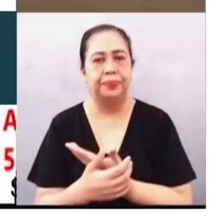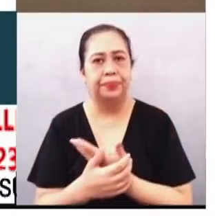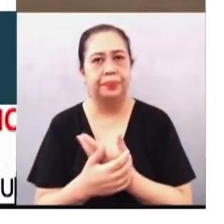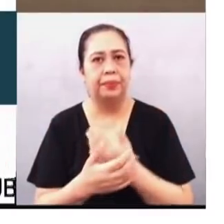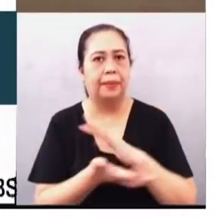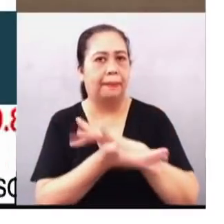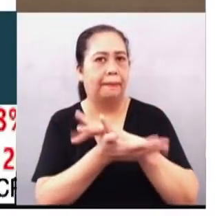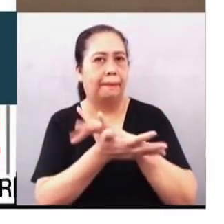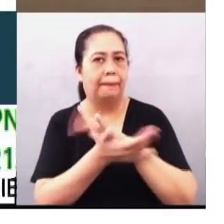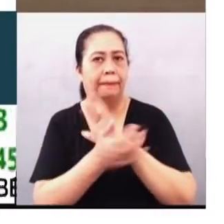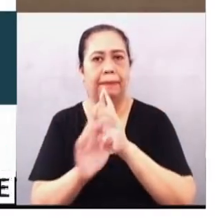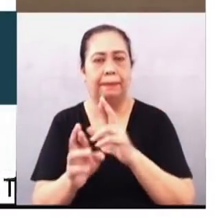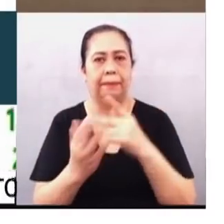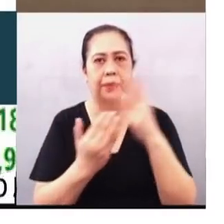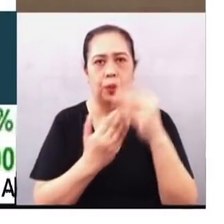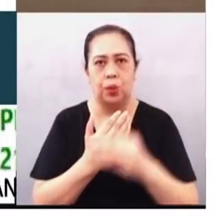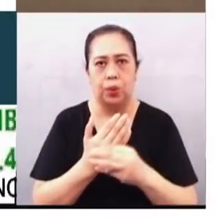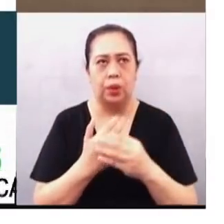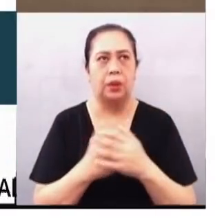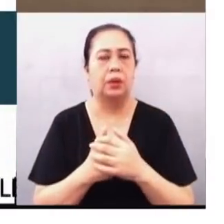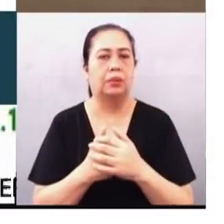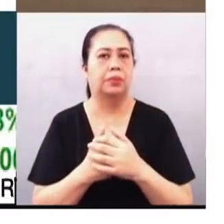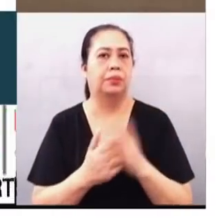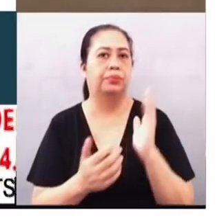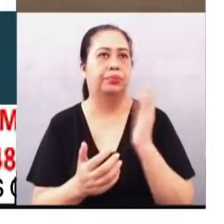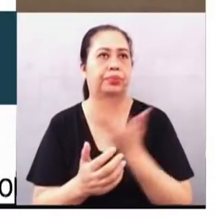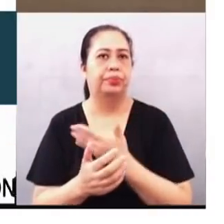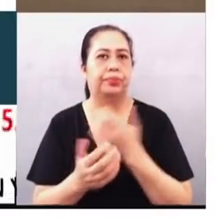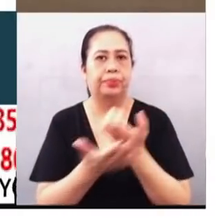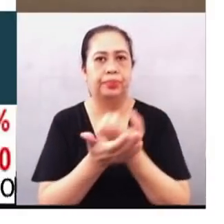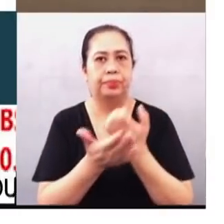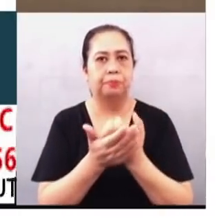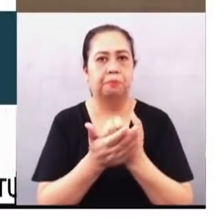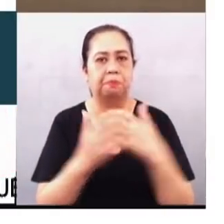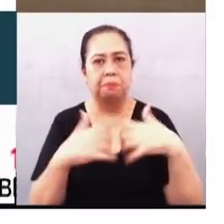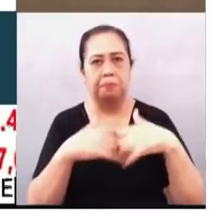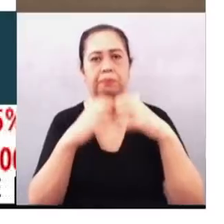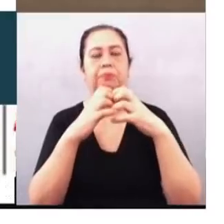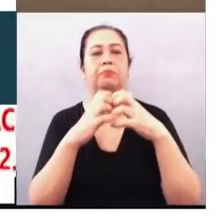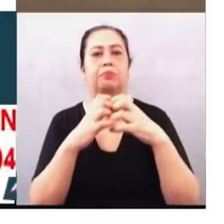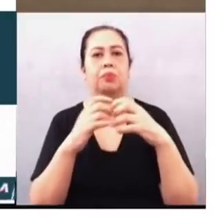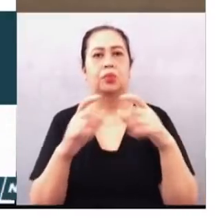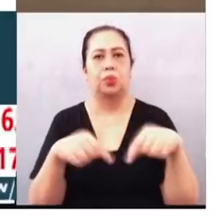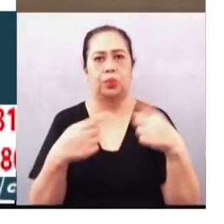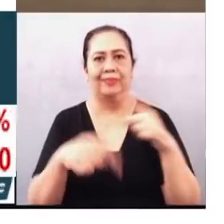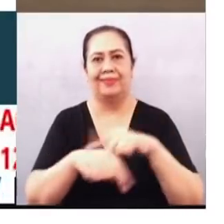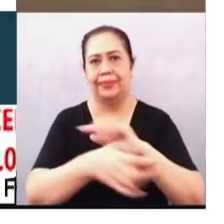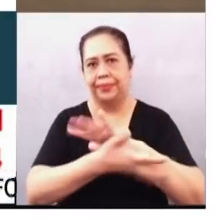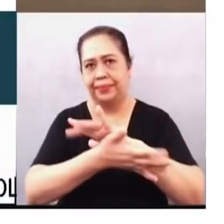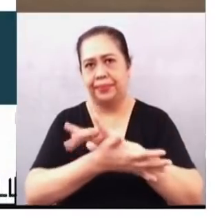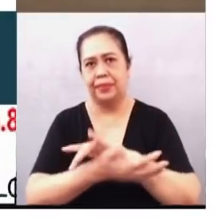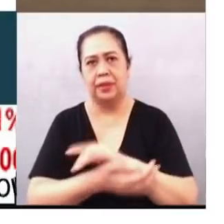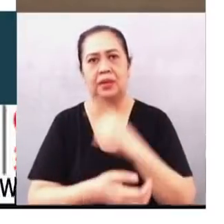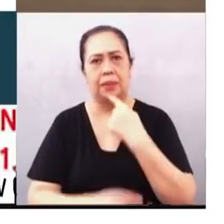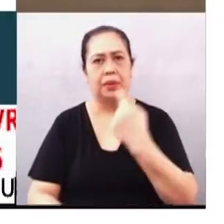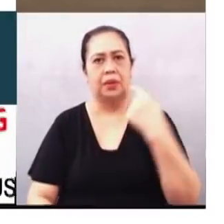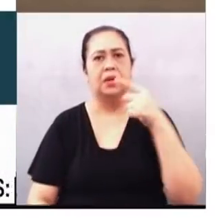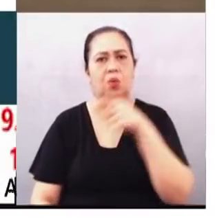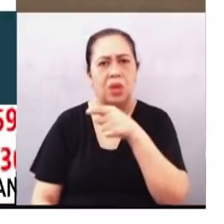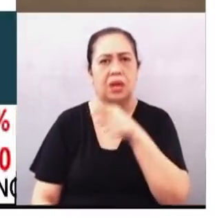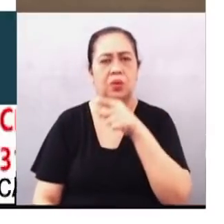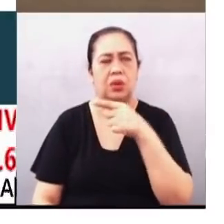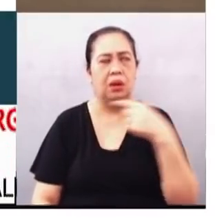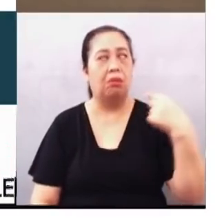pandemic response program, yung ating economic recovery amidst the pandemic. So, ikaw na ang pwedeng magpapatuloy